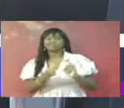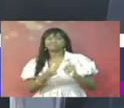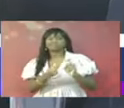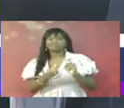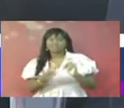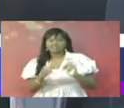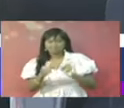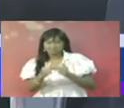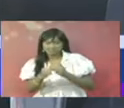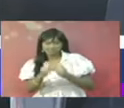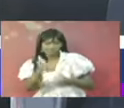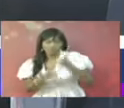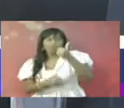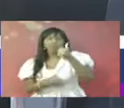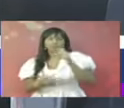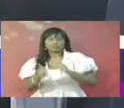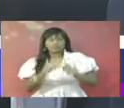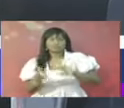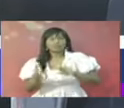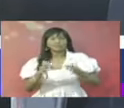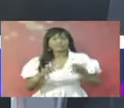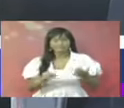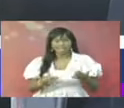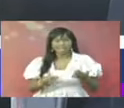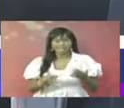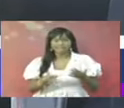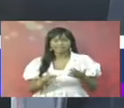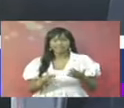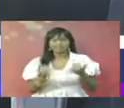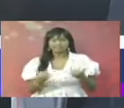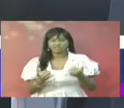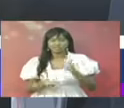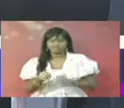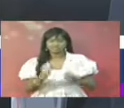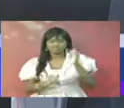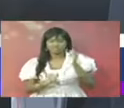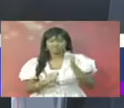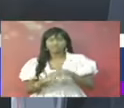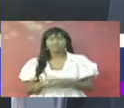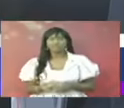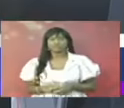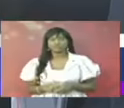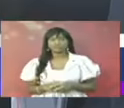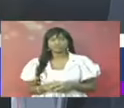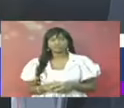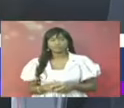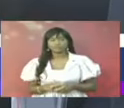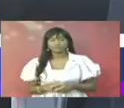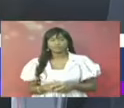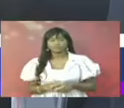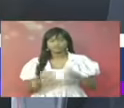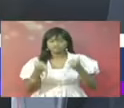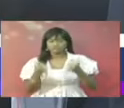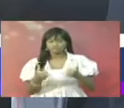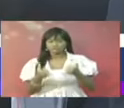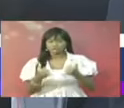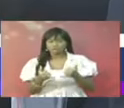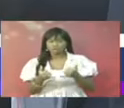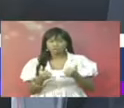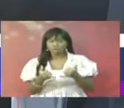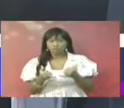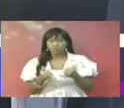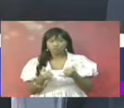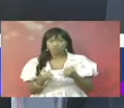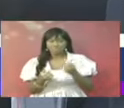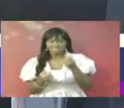of the deaths that occurred on a given time frame. It has manifested itself as an